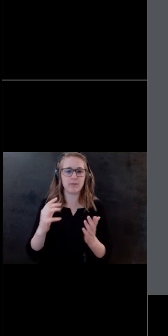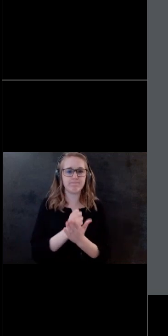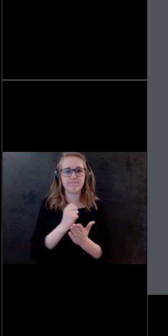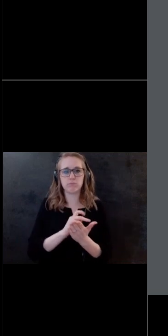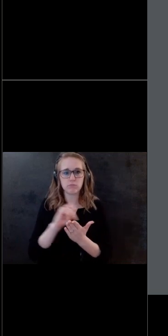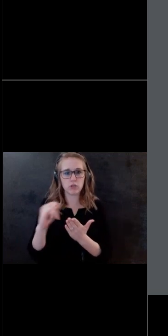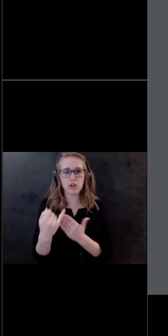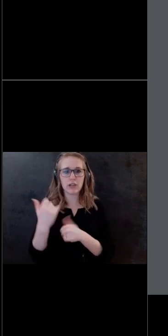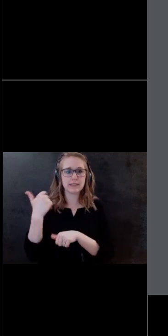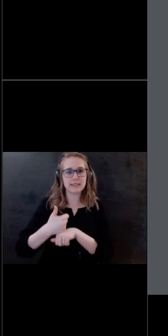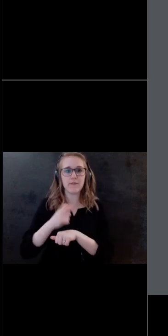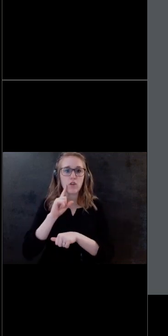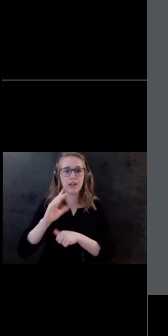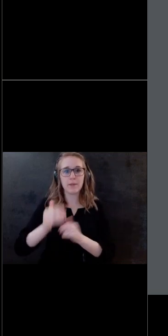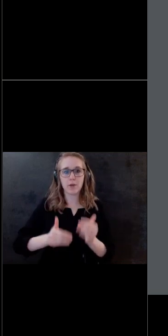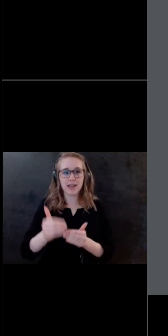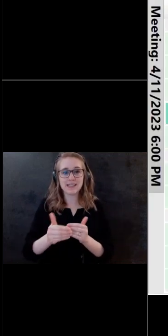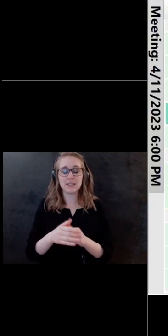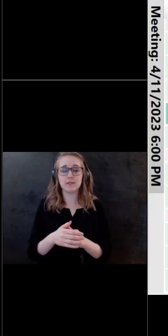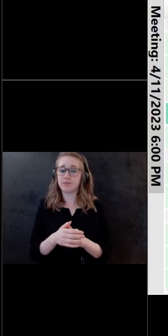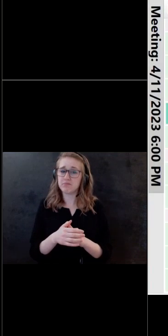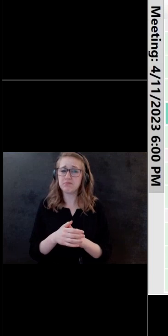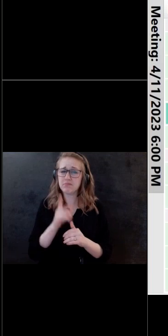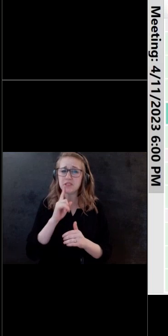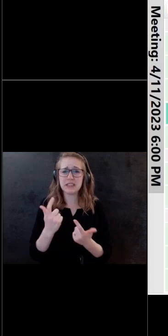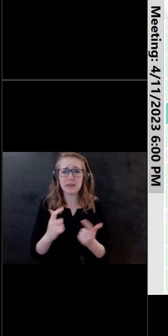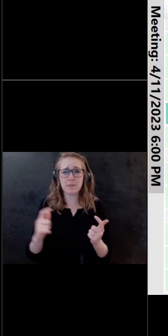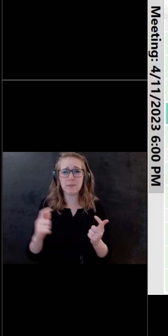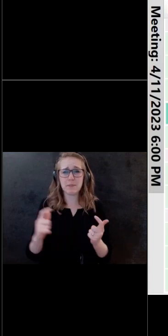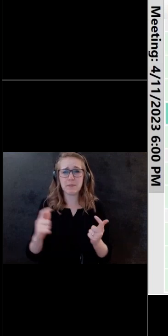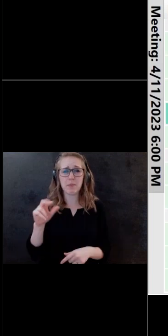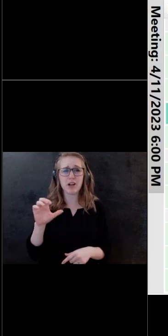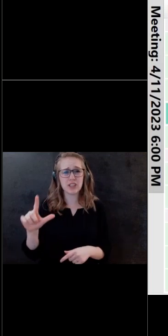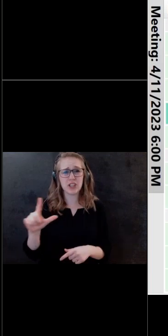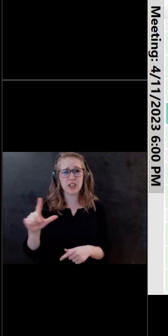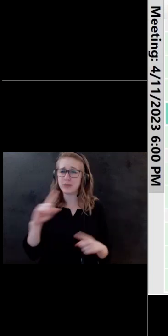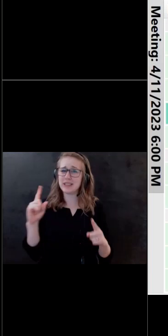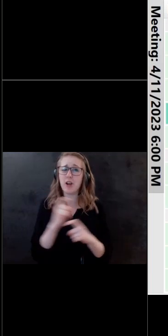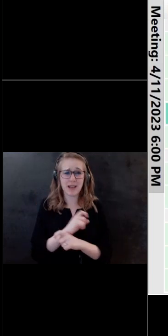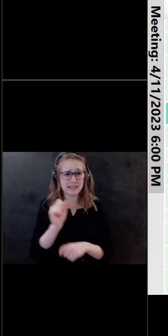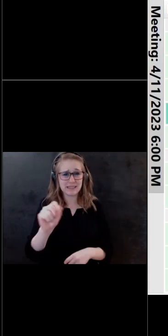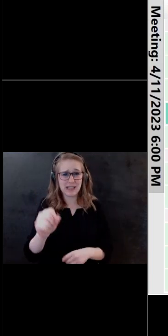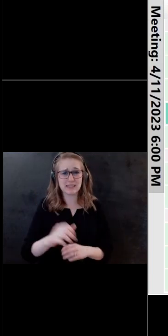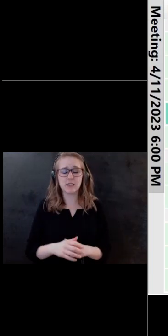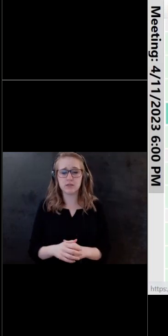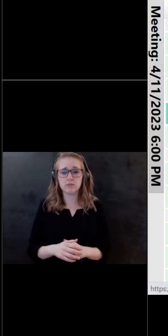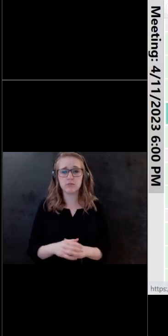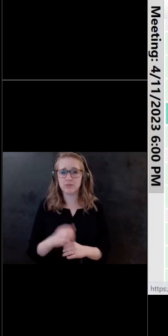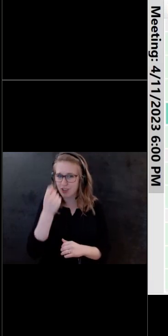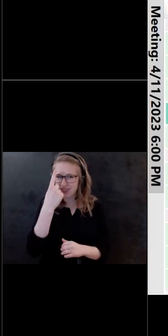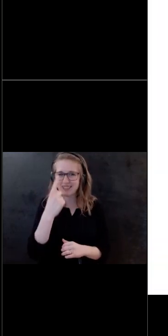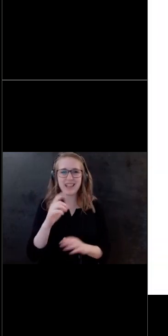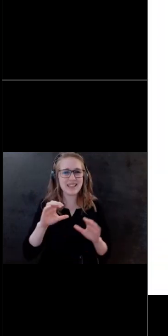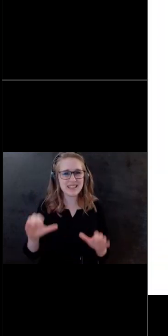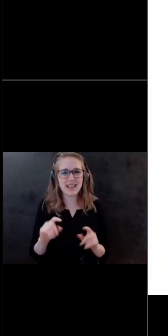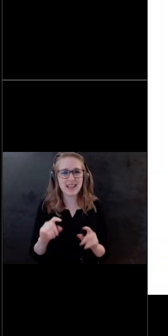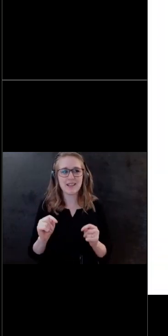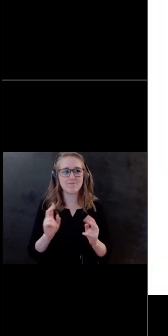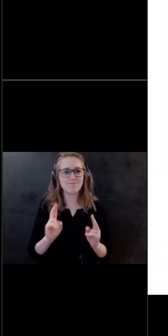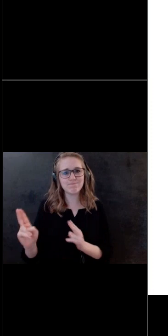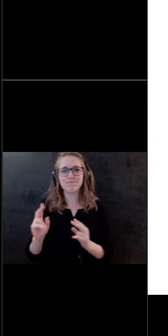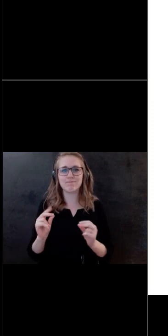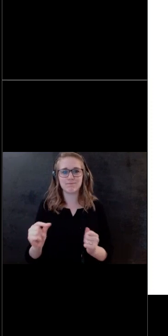through the process, which it is a large parcel and it is a complex parcel, but they did so in an expedited manner. But